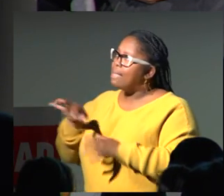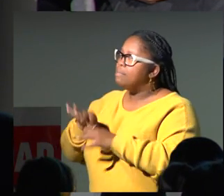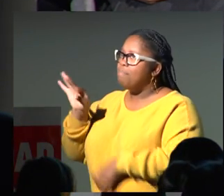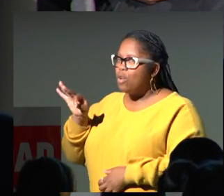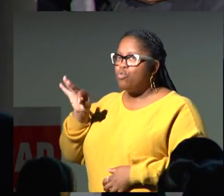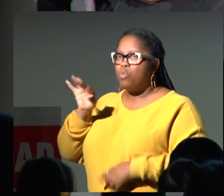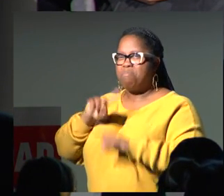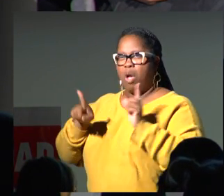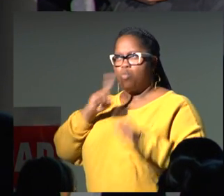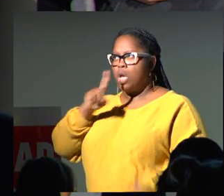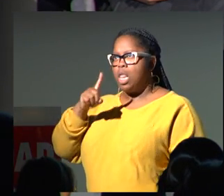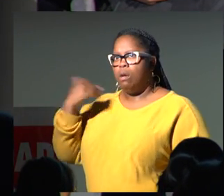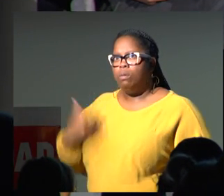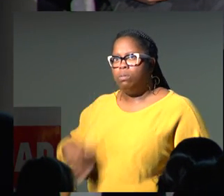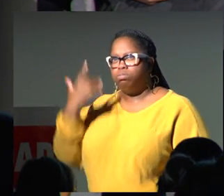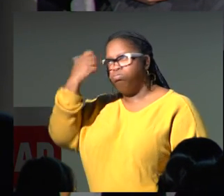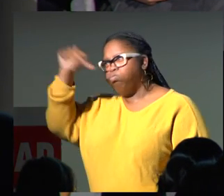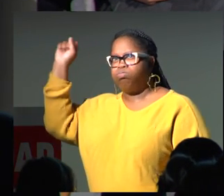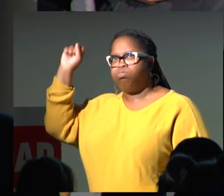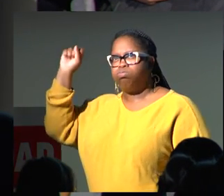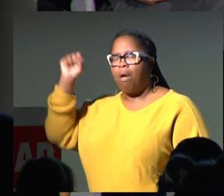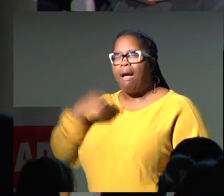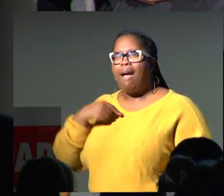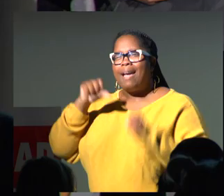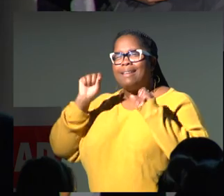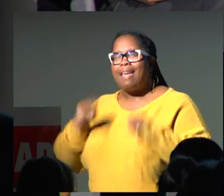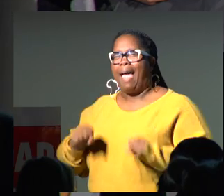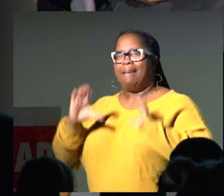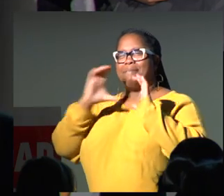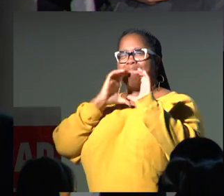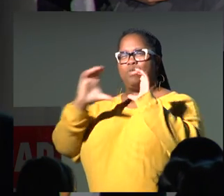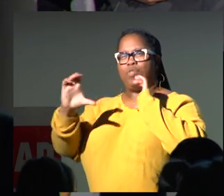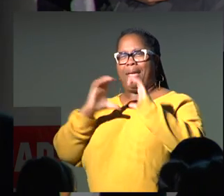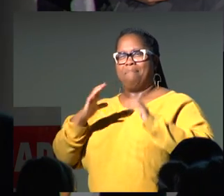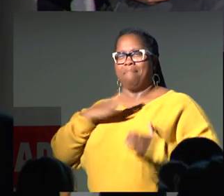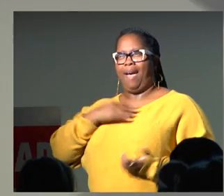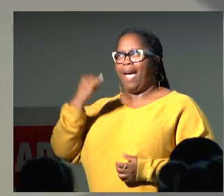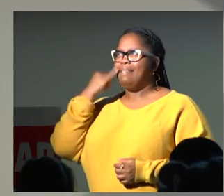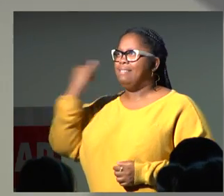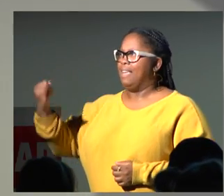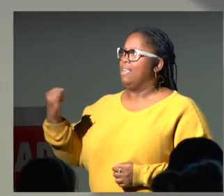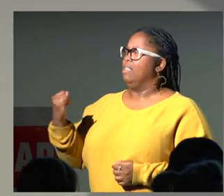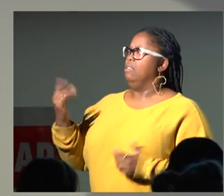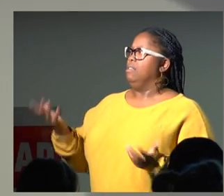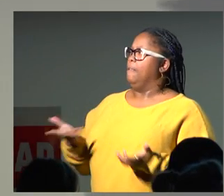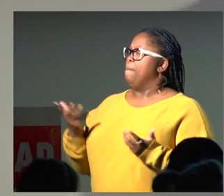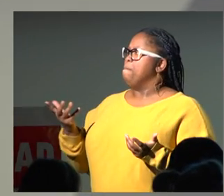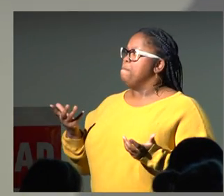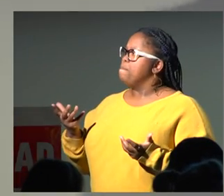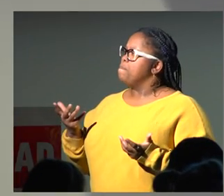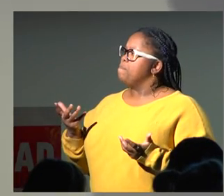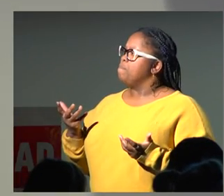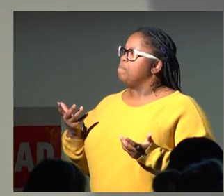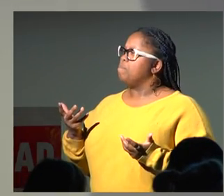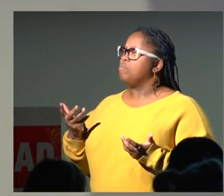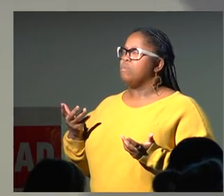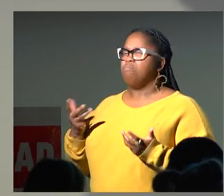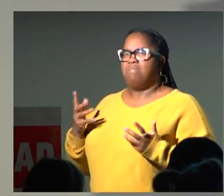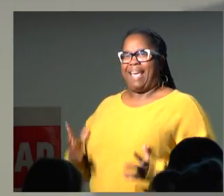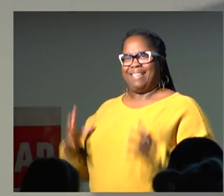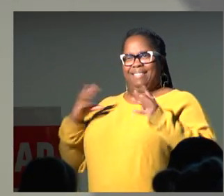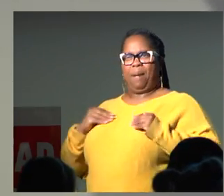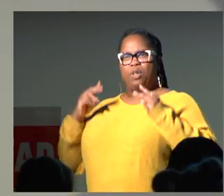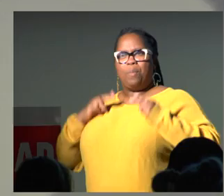also what's radical about it is I'm able to try to communicate the idea of acceptable humanity